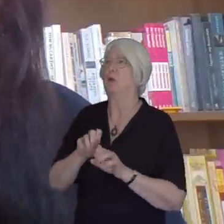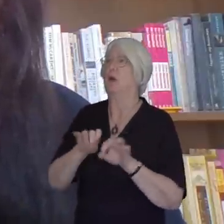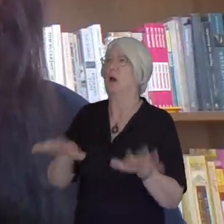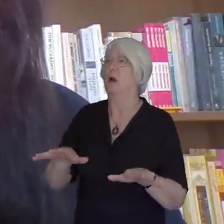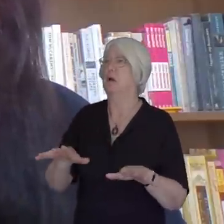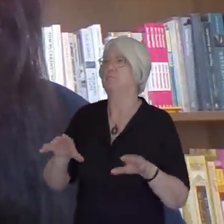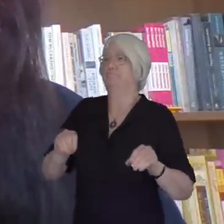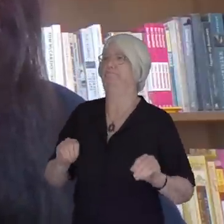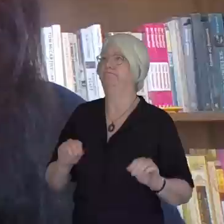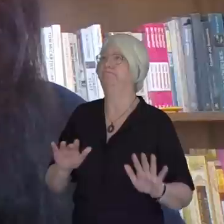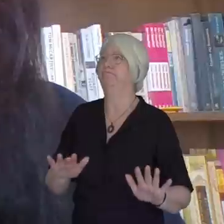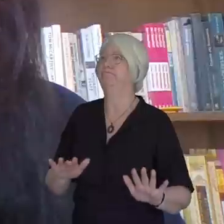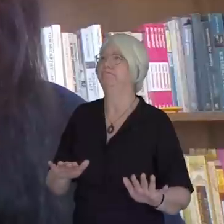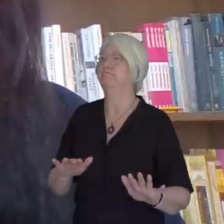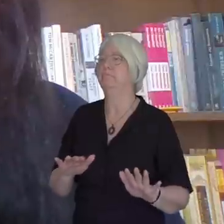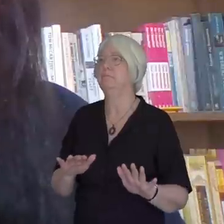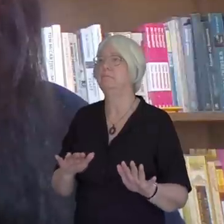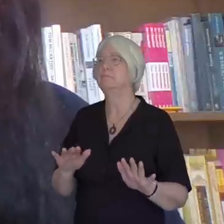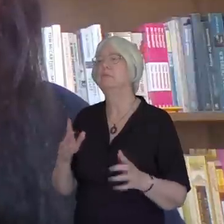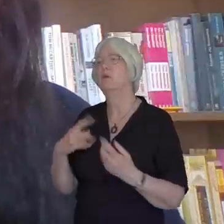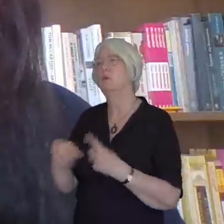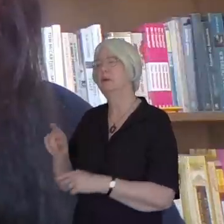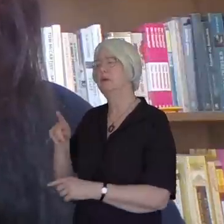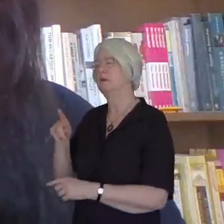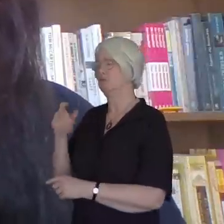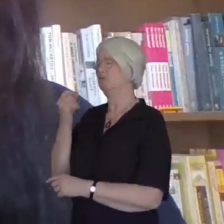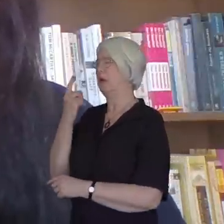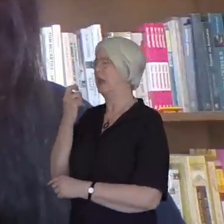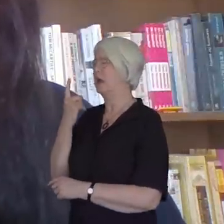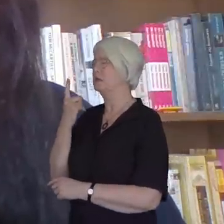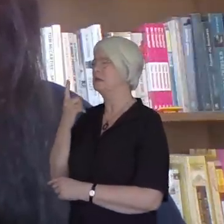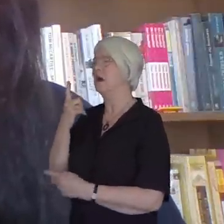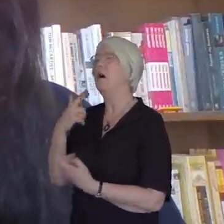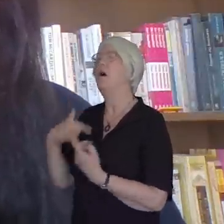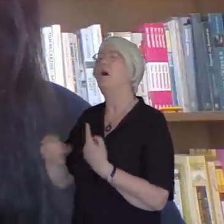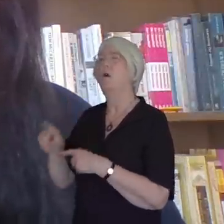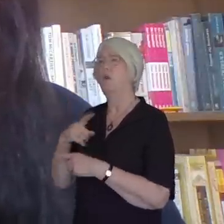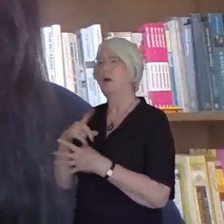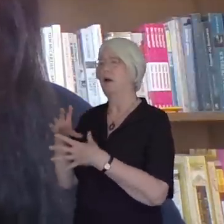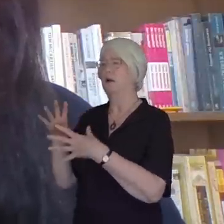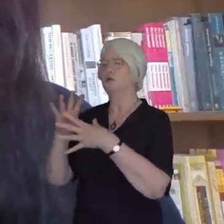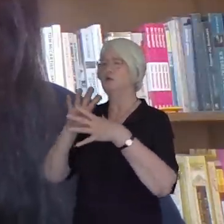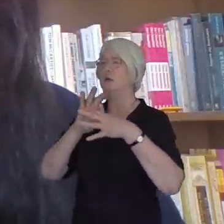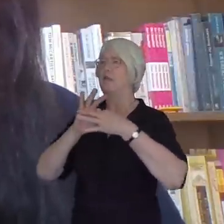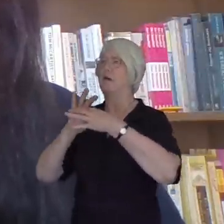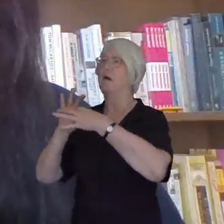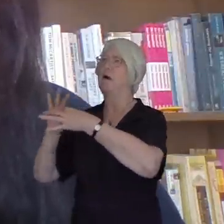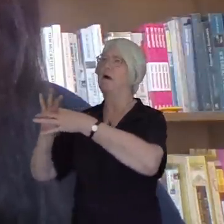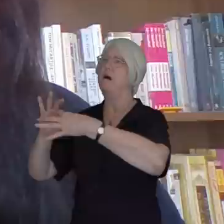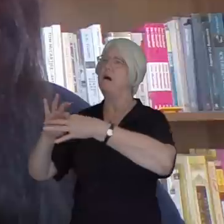It's at times like this, the worst of times, that we need to recognise we are all in this